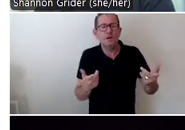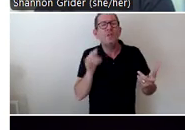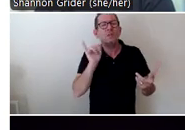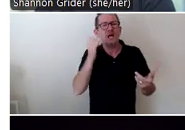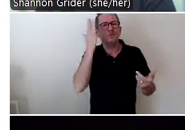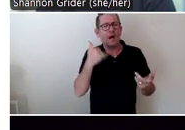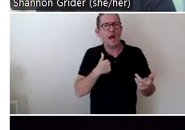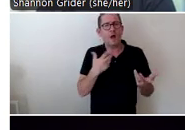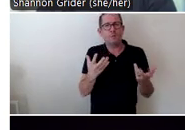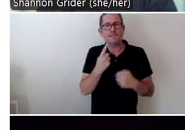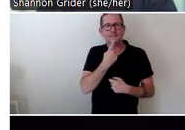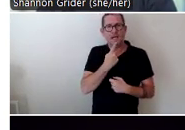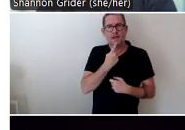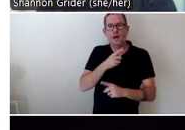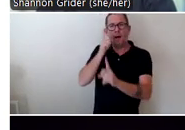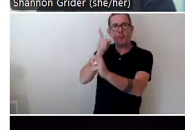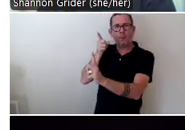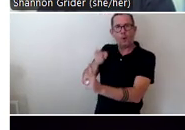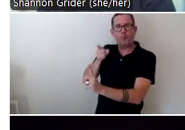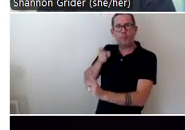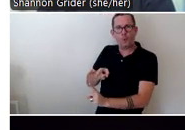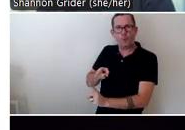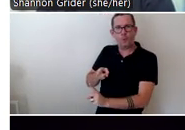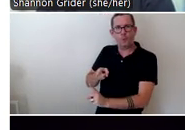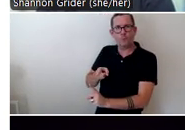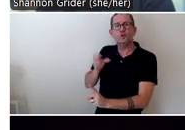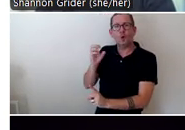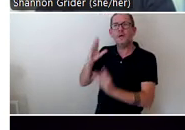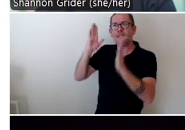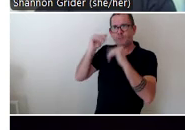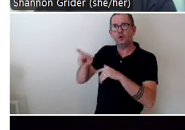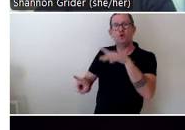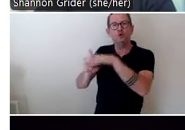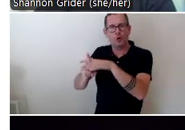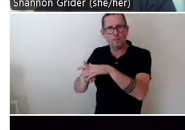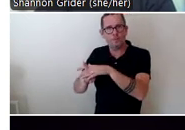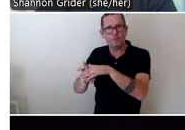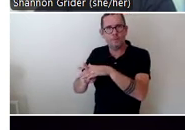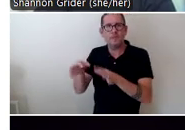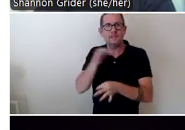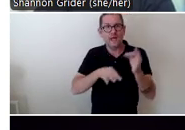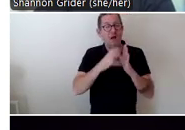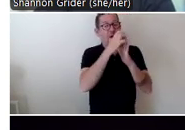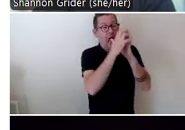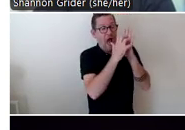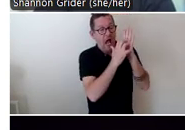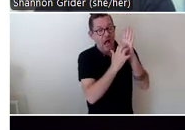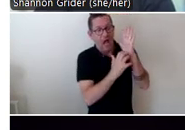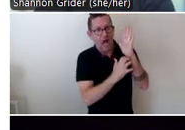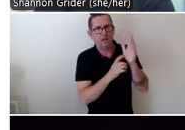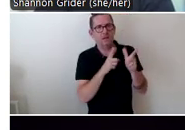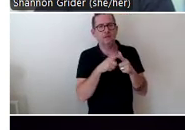don't need to go on and give a whole lot of extraneous information. Just keep it to the point,